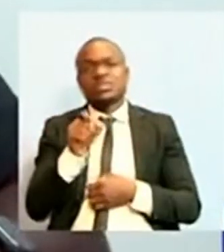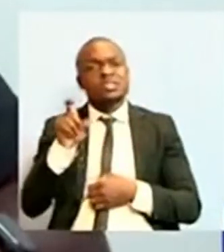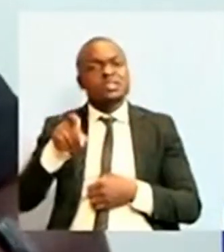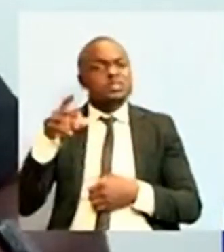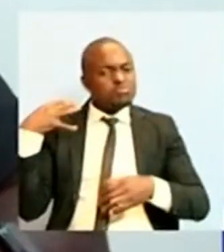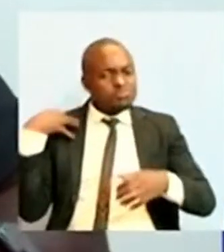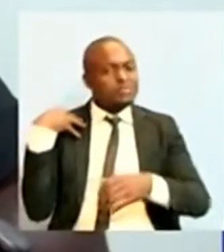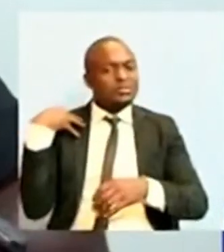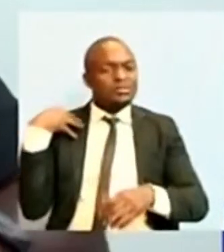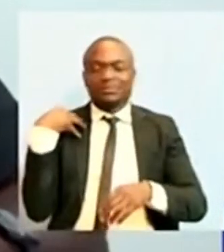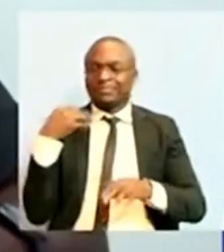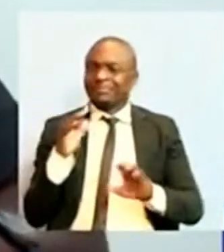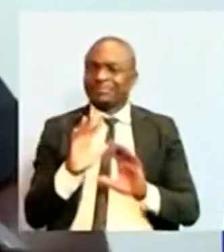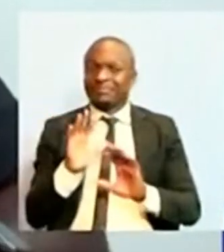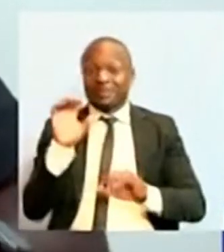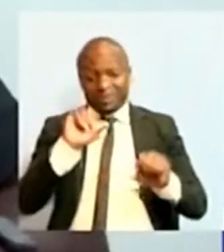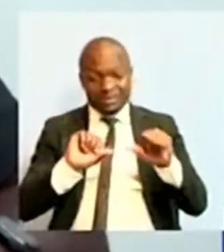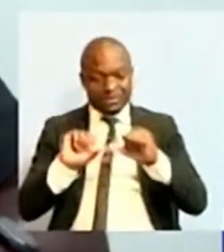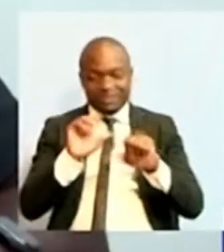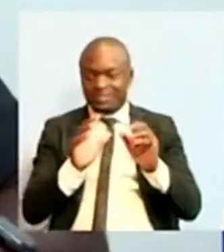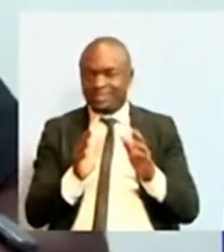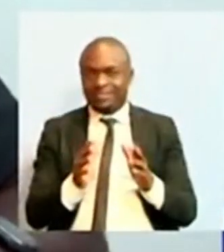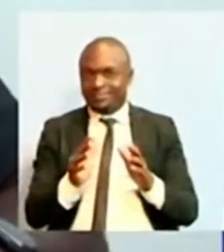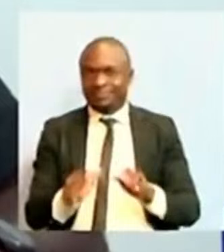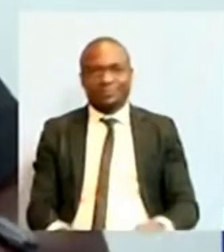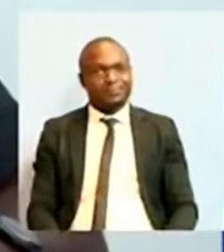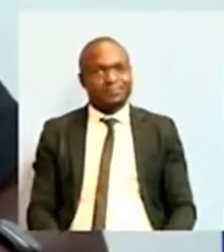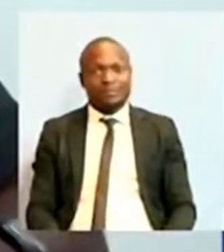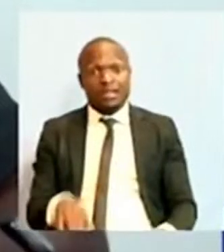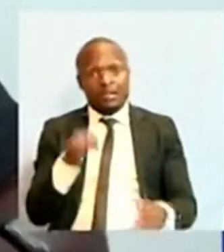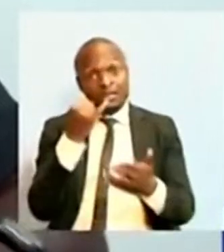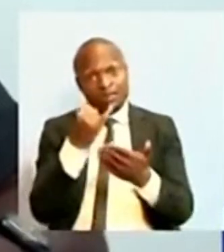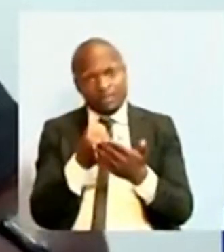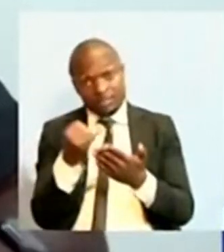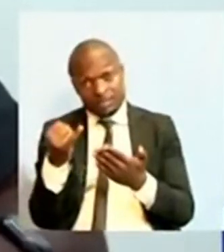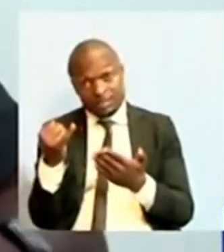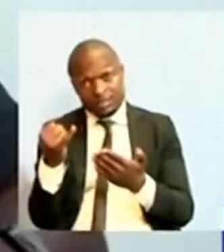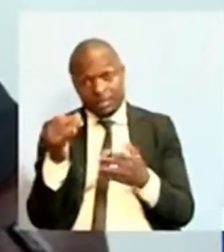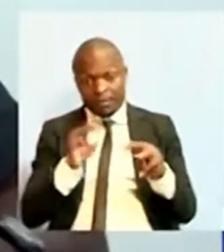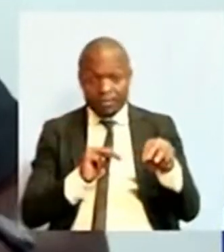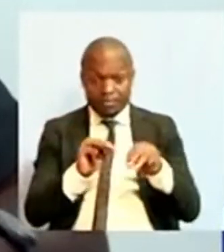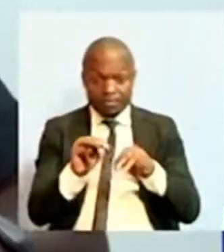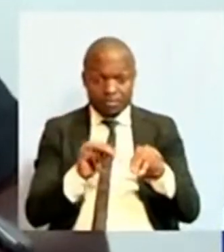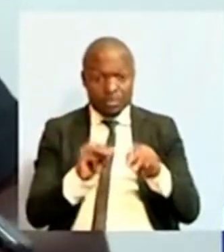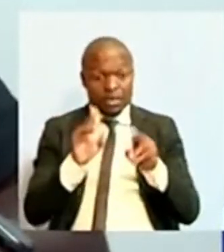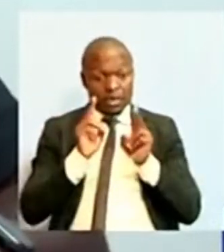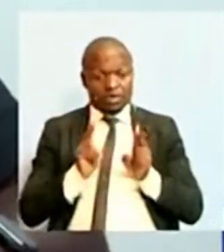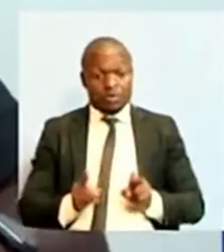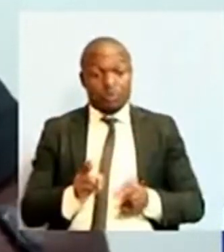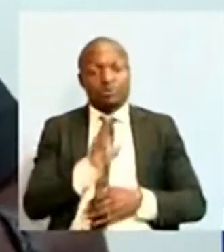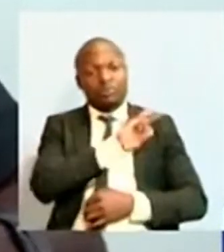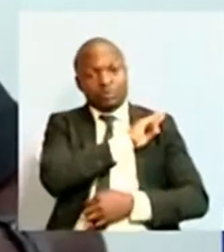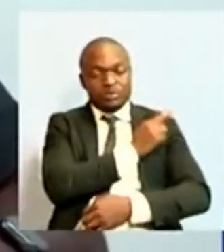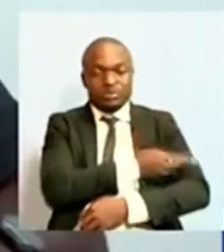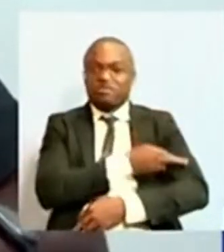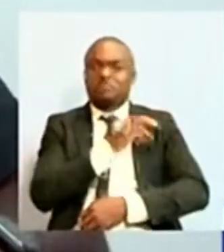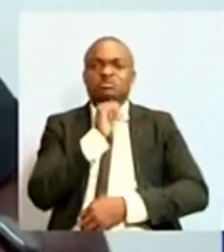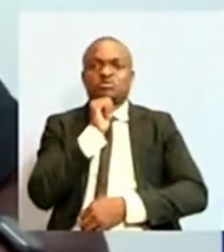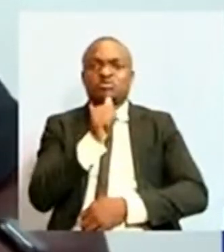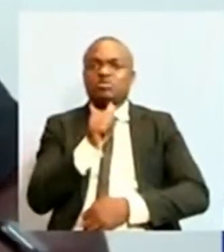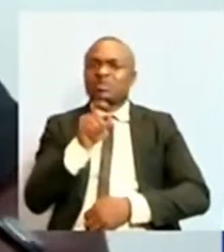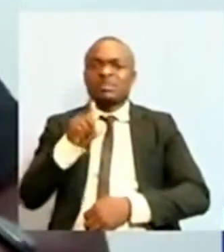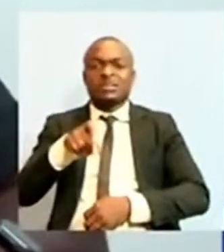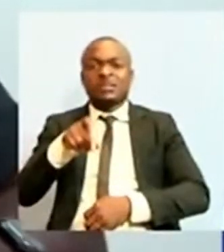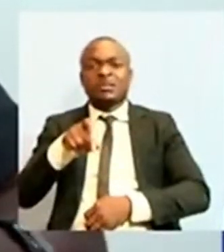reminded by the auditors. Issues of managing your human resource, you don't need to be